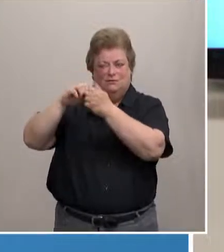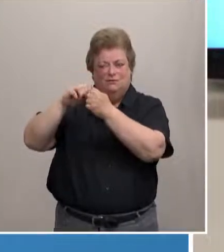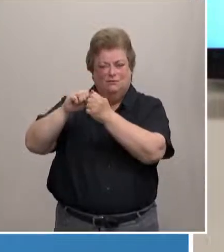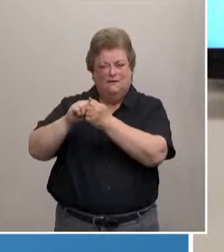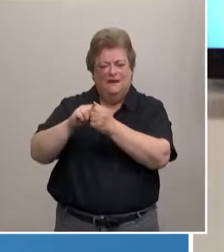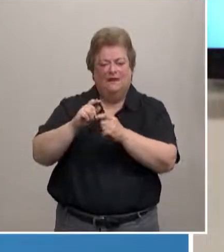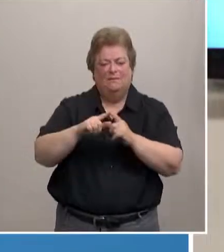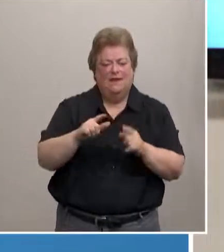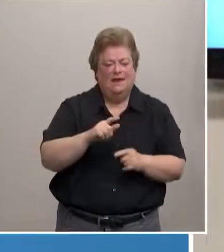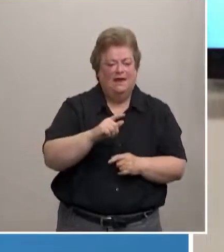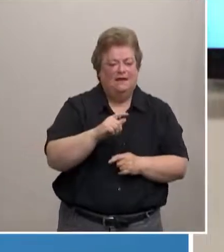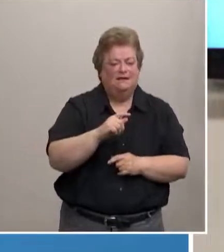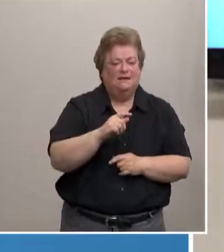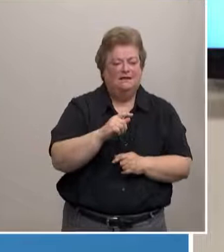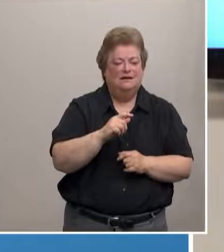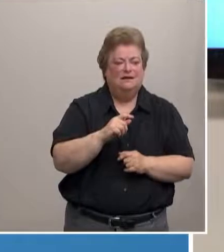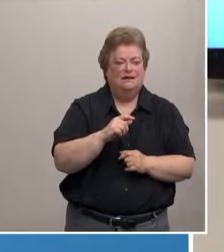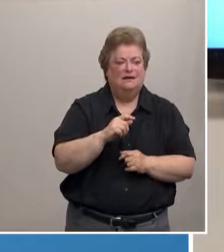vaccinated people